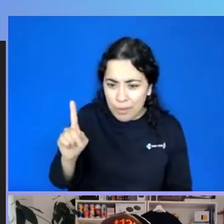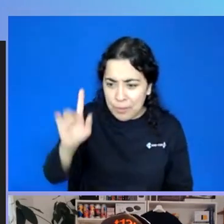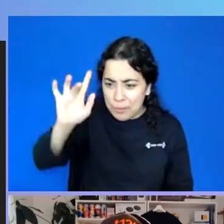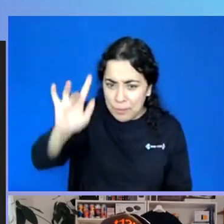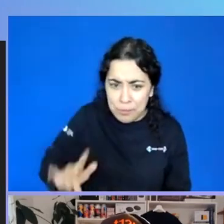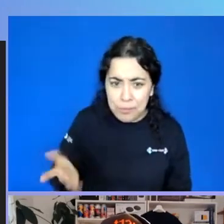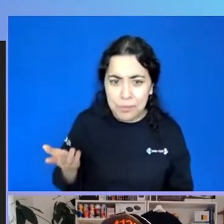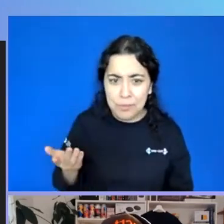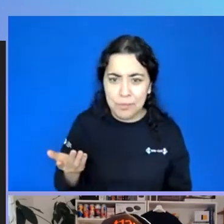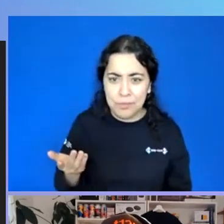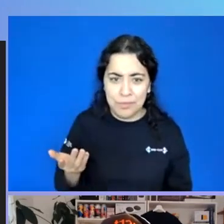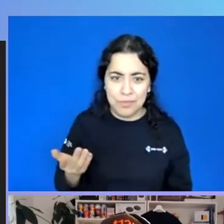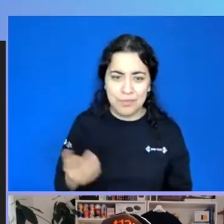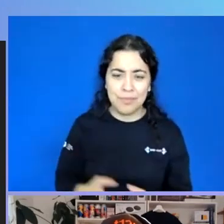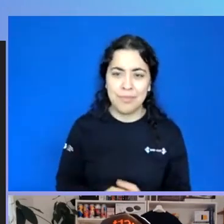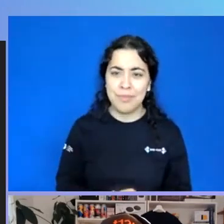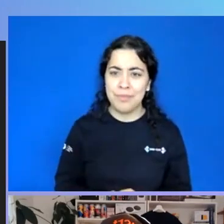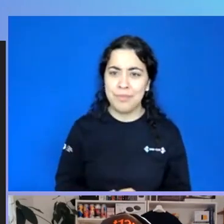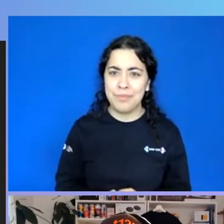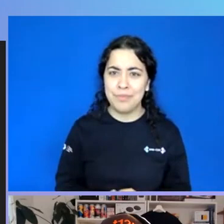And